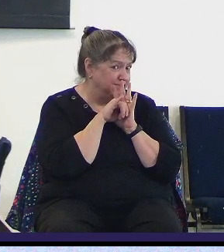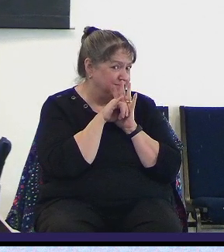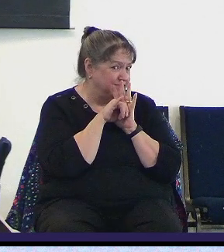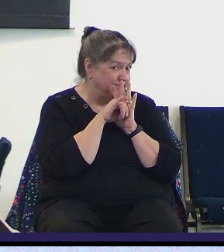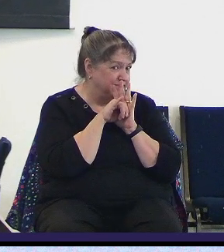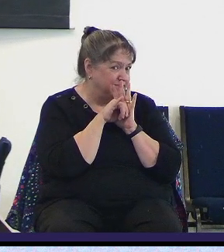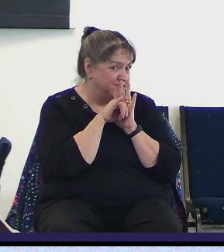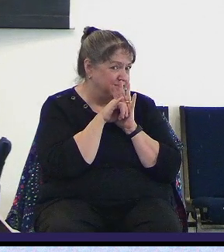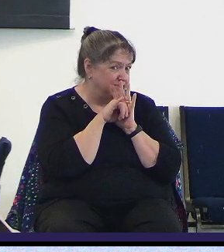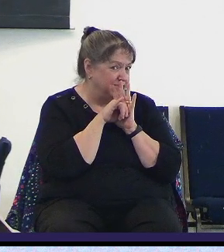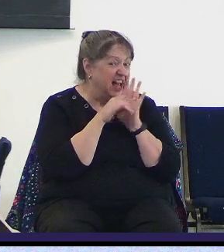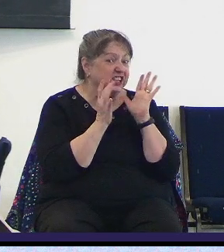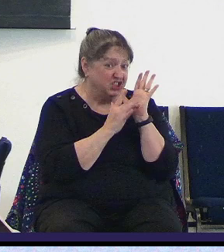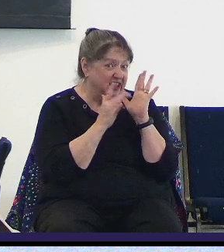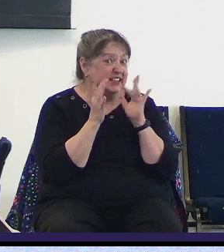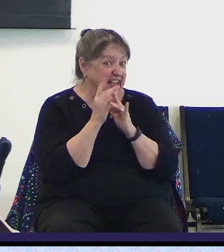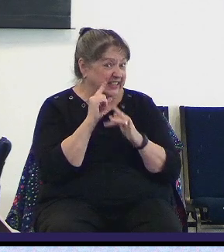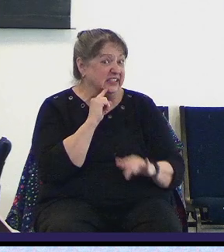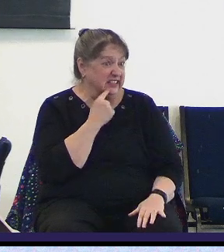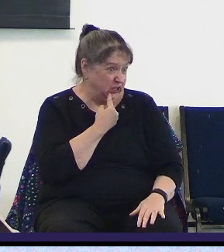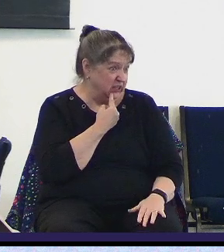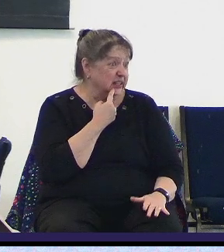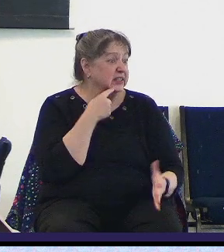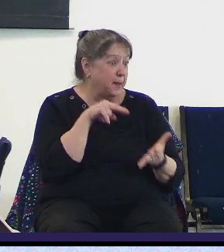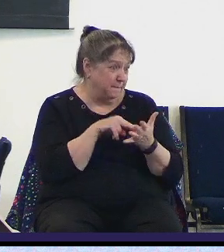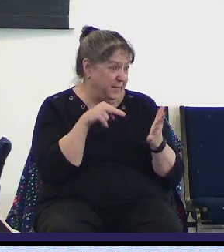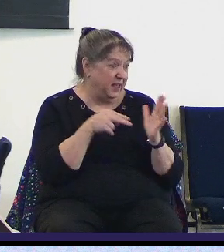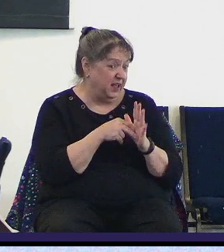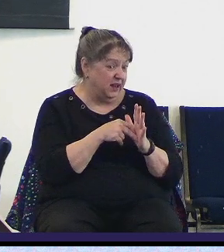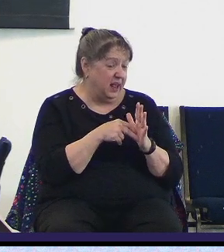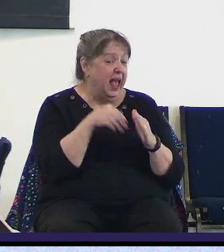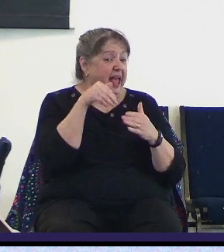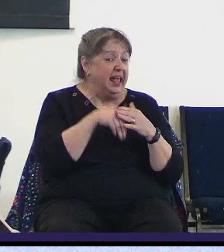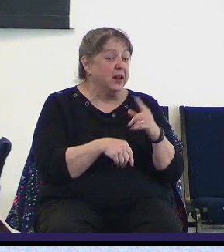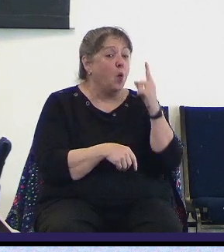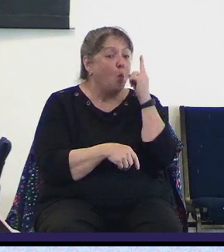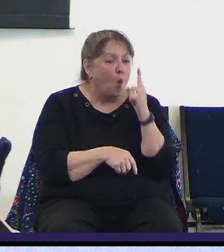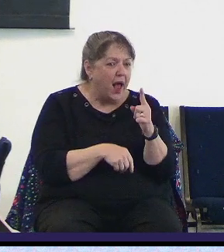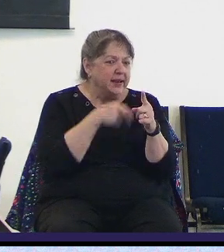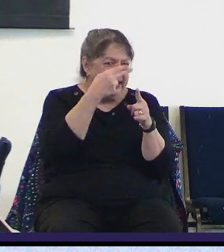that Jesus meant what he said when he said, in the name of